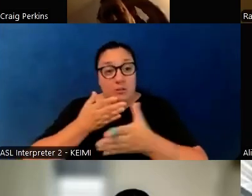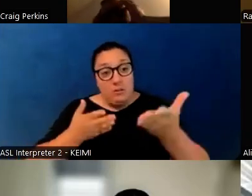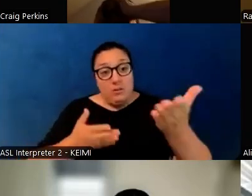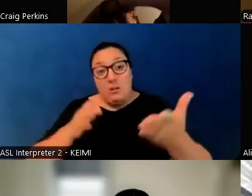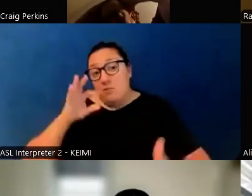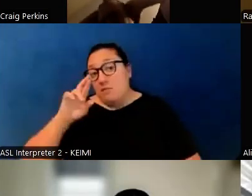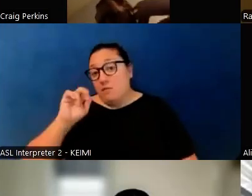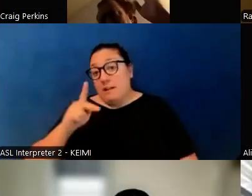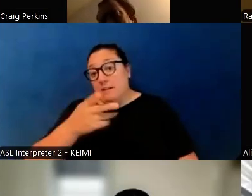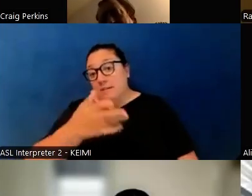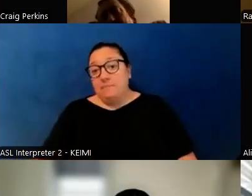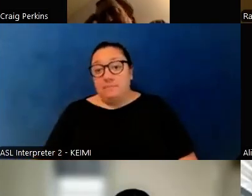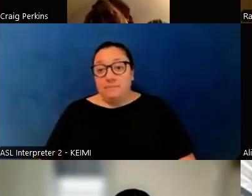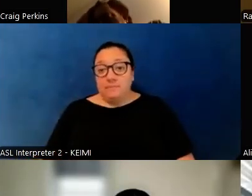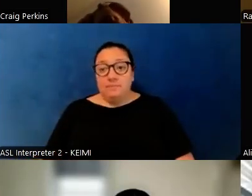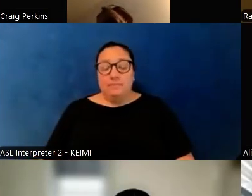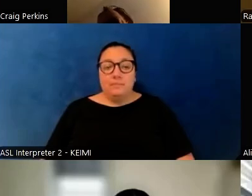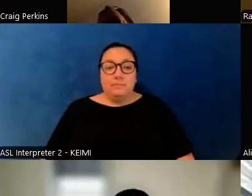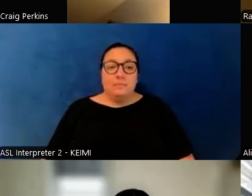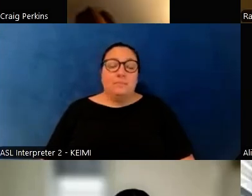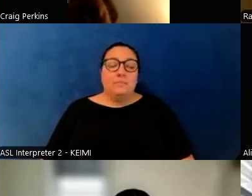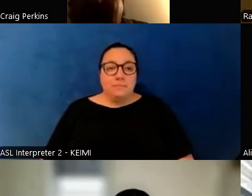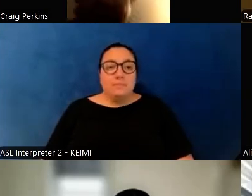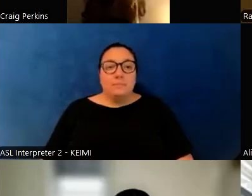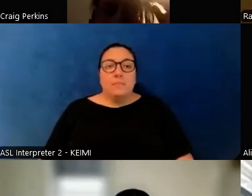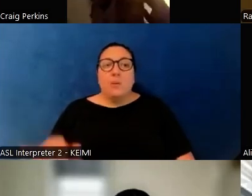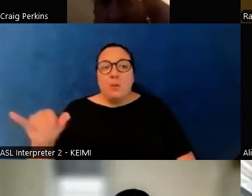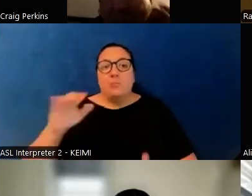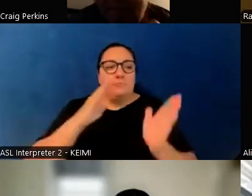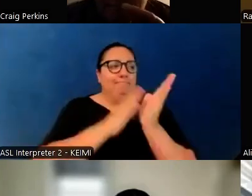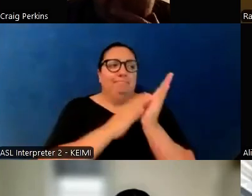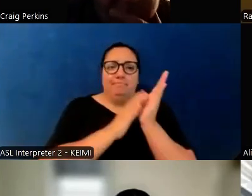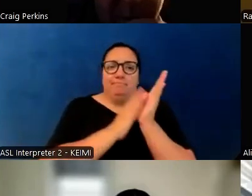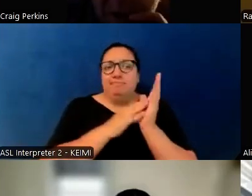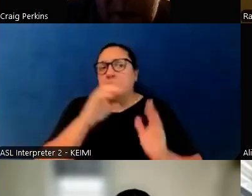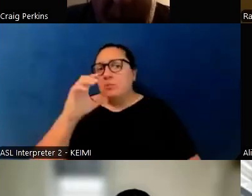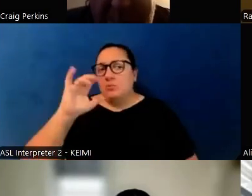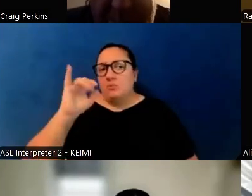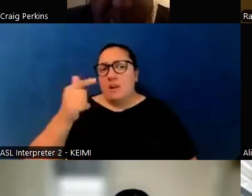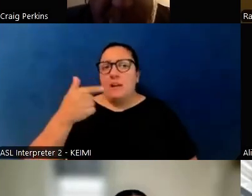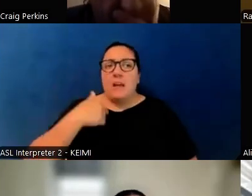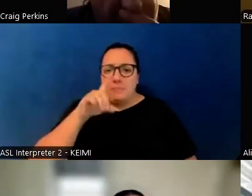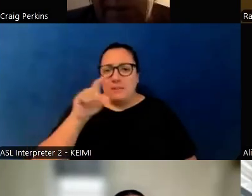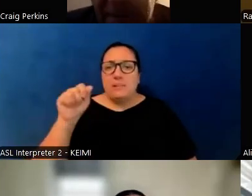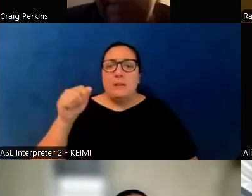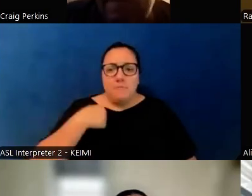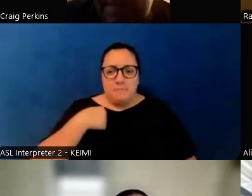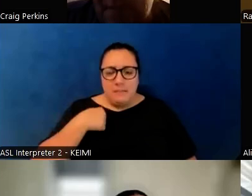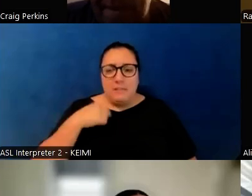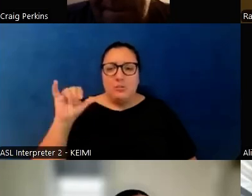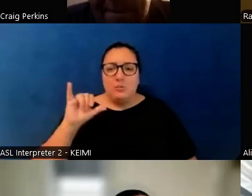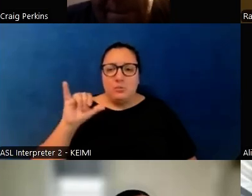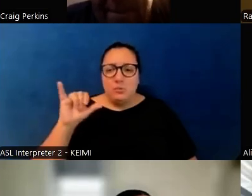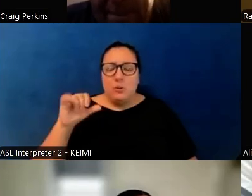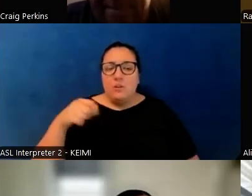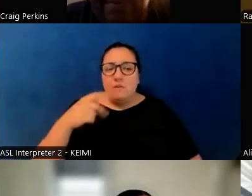video? Yes, I definitely want to say a shout out to Craig. I understand your pain. I'm disabled myself physically a few years